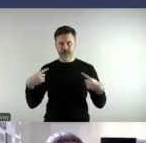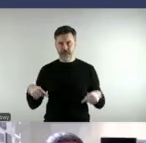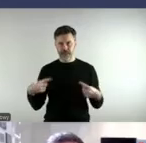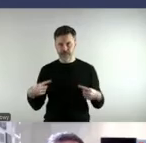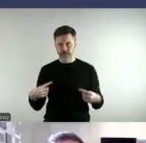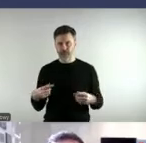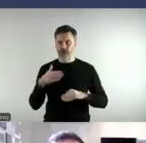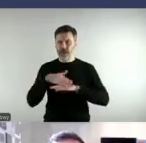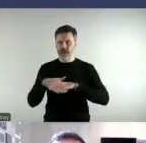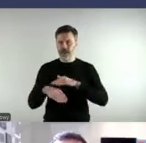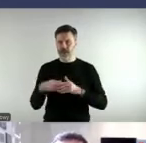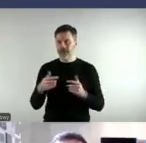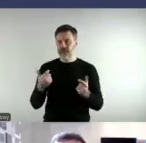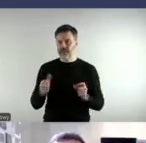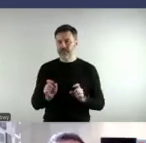farmers.